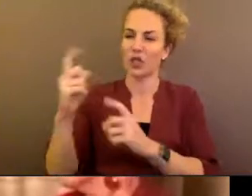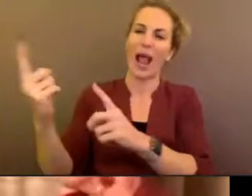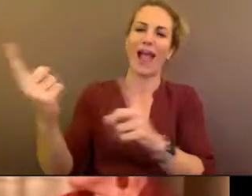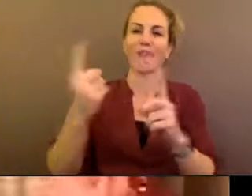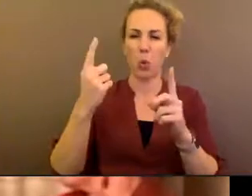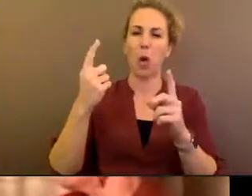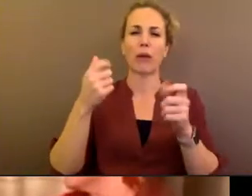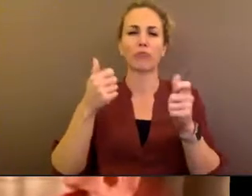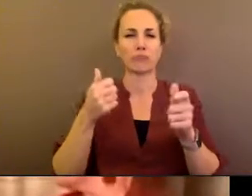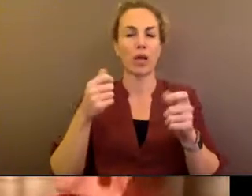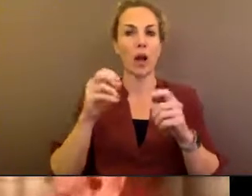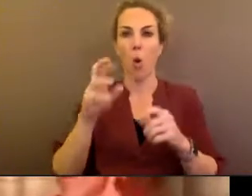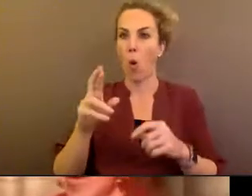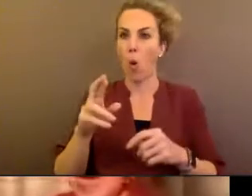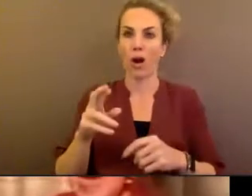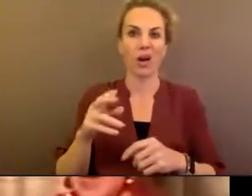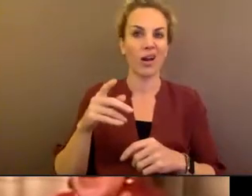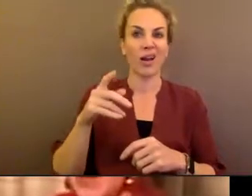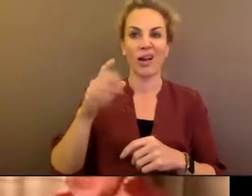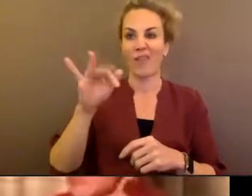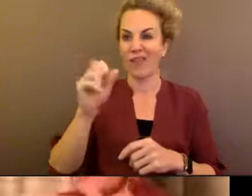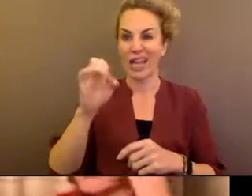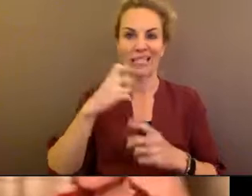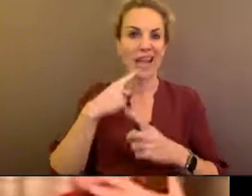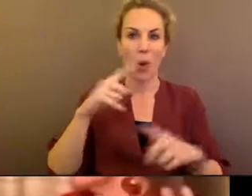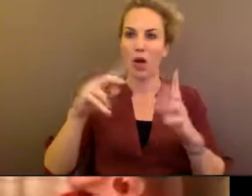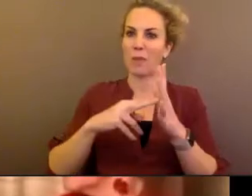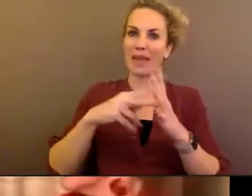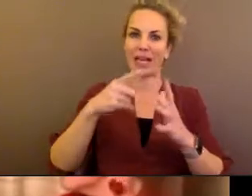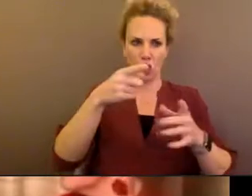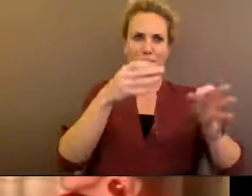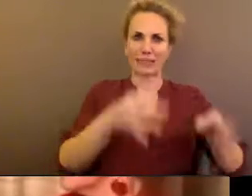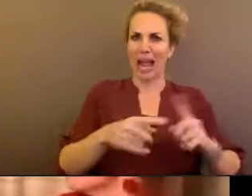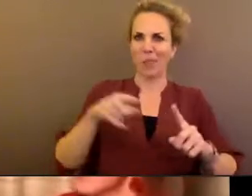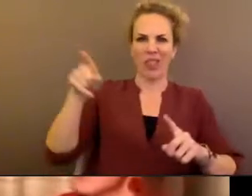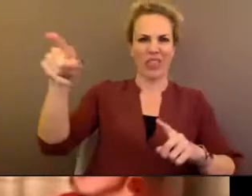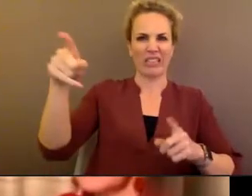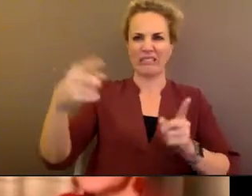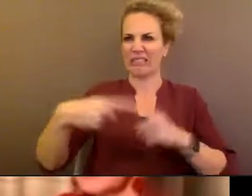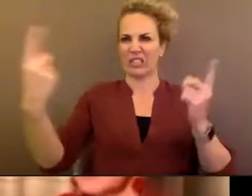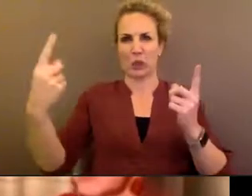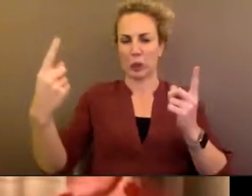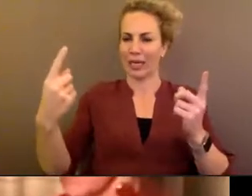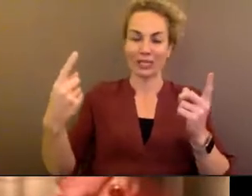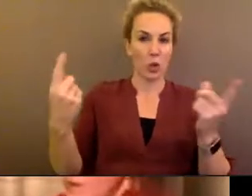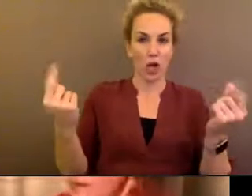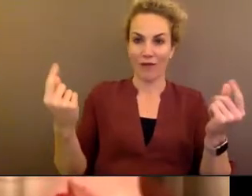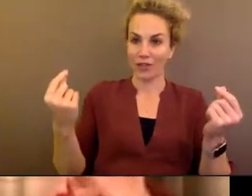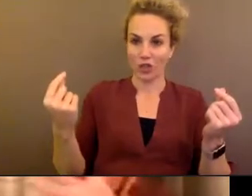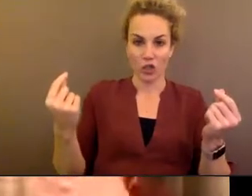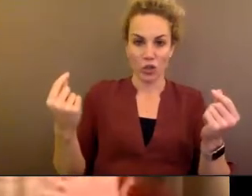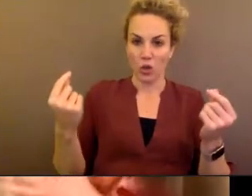can't do finesse. You tried everything, it doesn't work. How do we prioritize our values? Then you have to start to say,